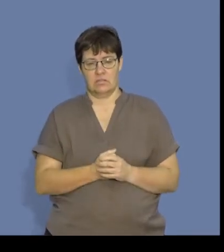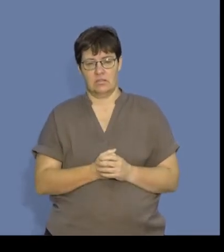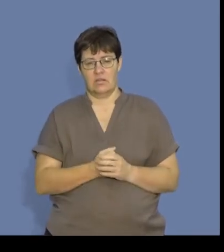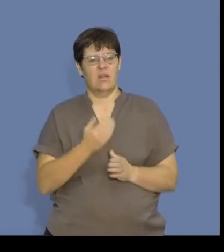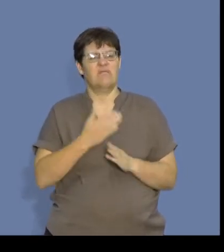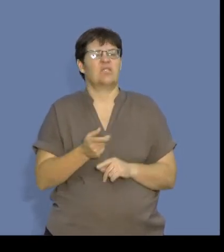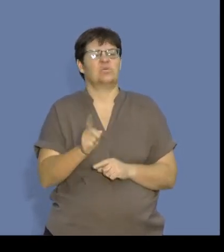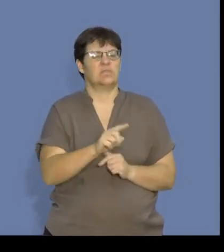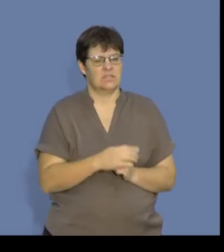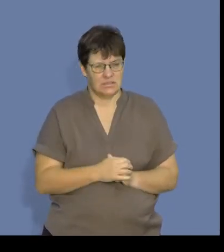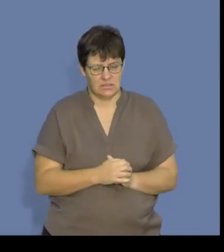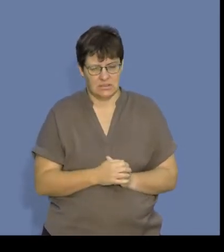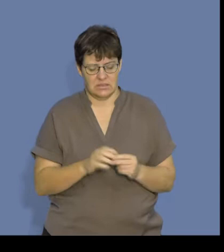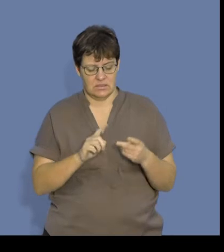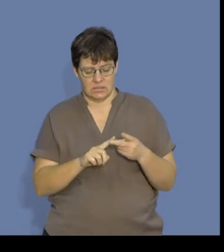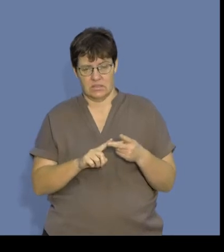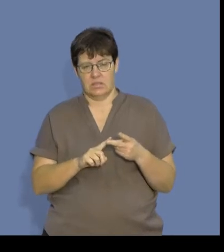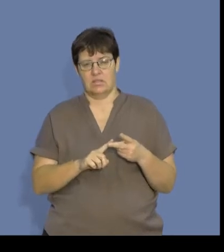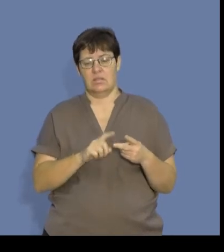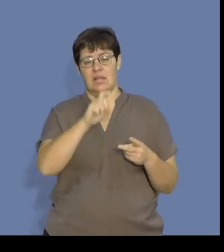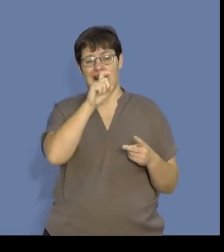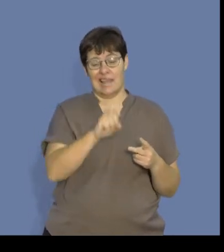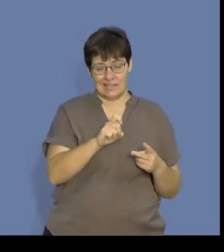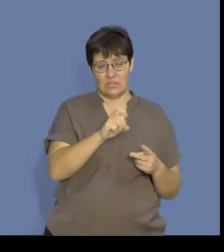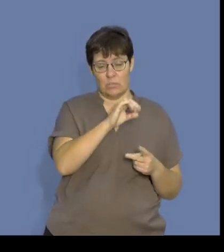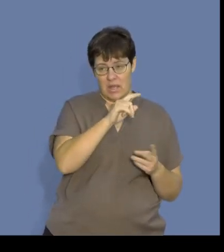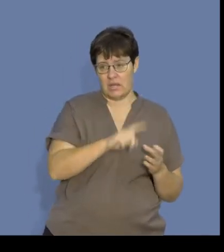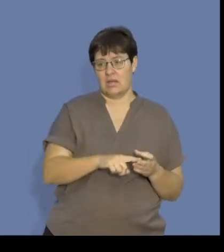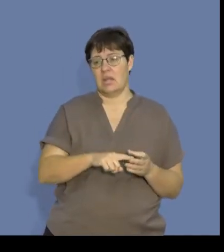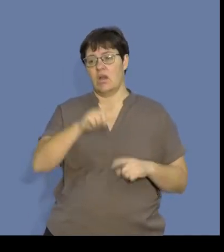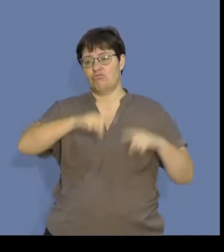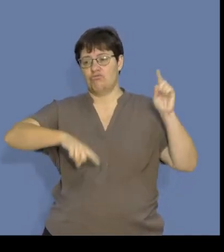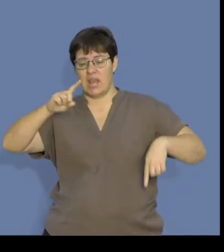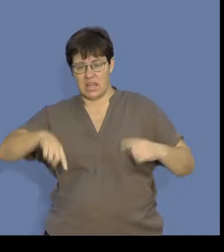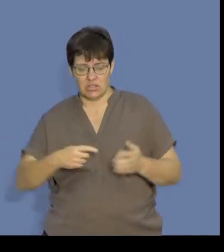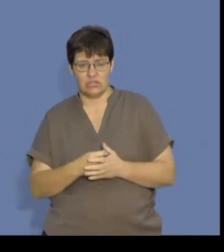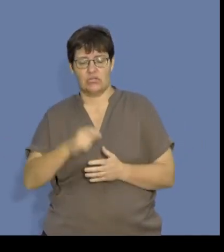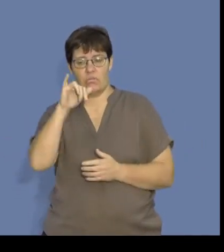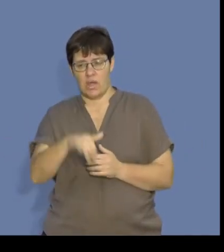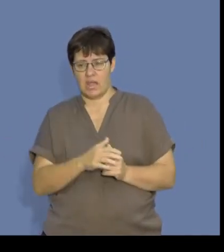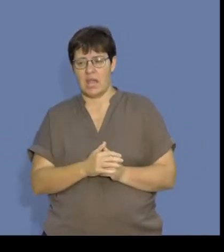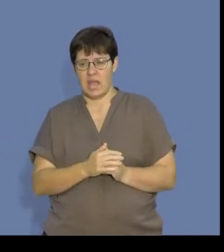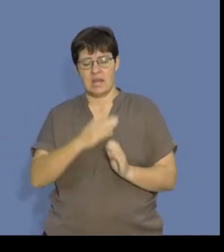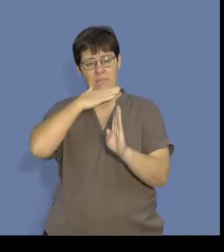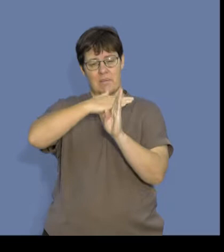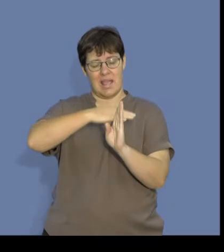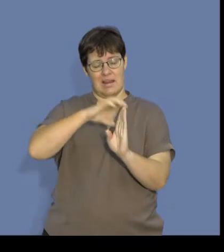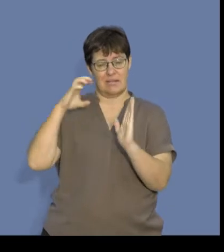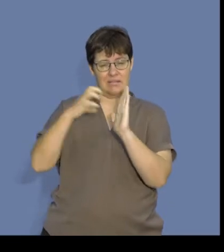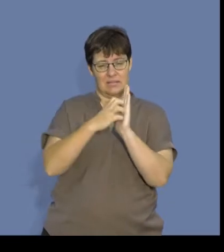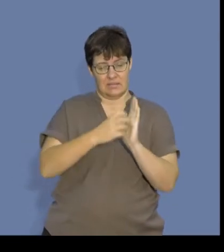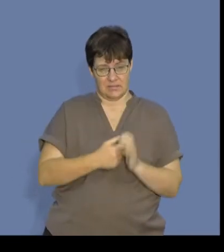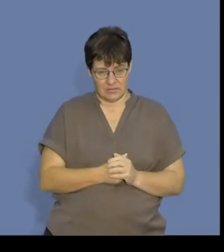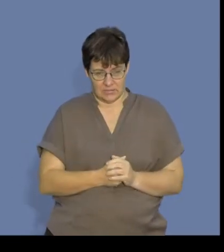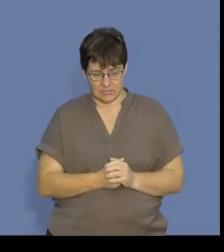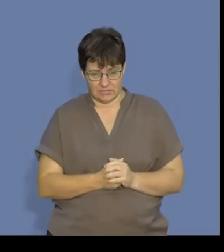What is the function? A domain, a range, and a Cartesian plane, because all the functions are plotted on what we call